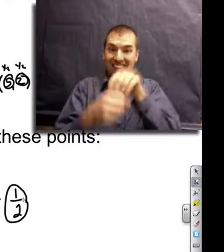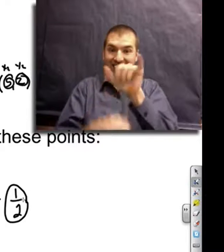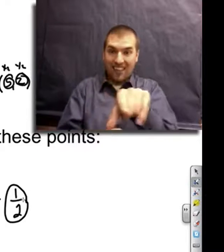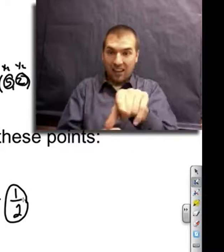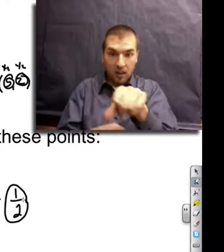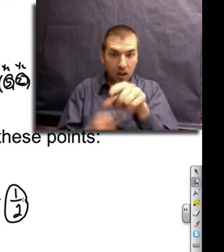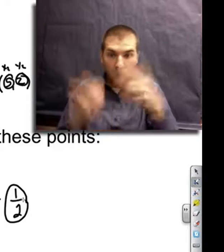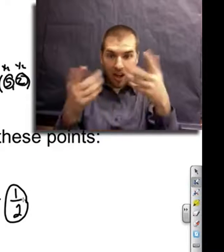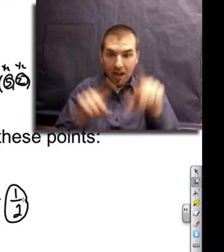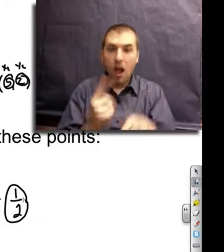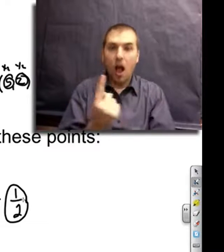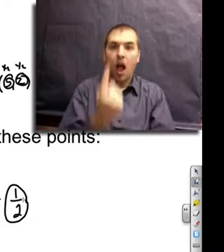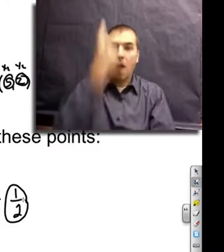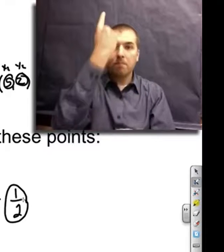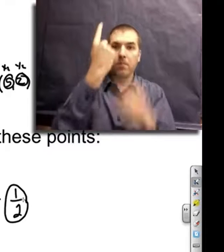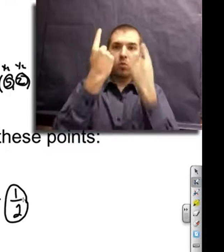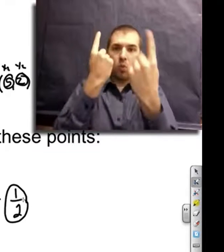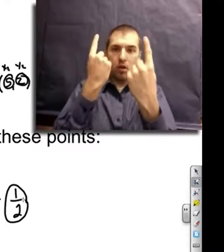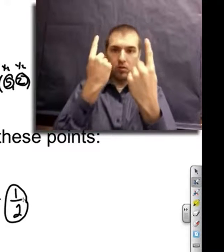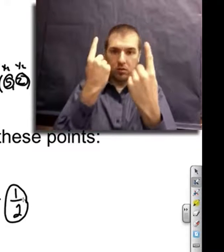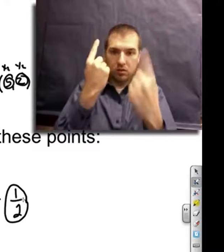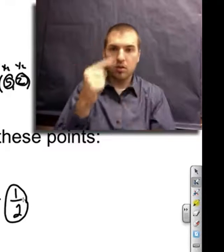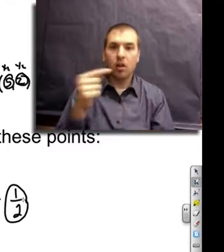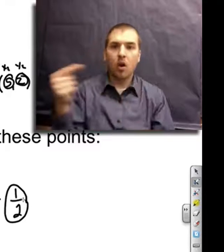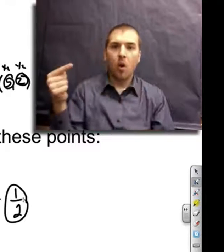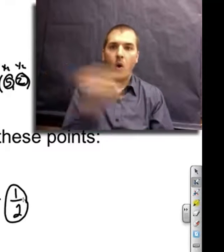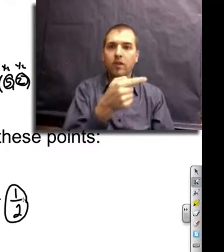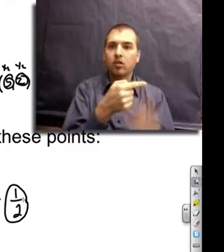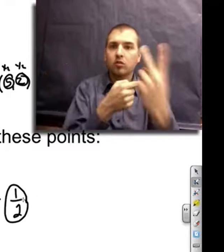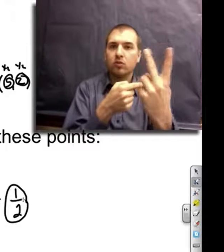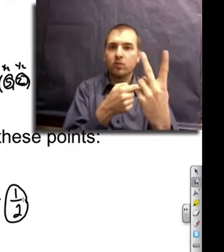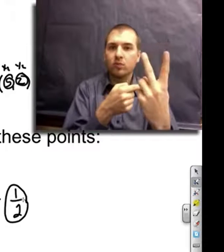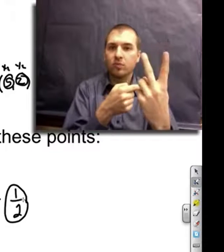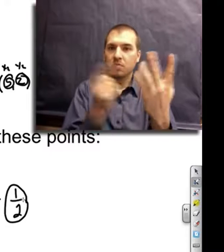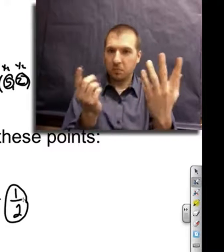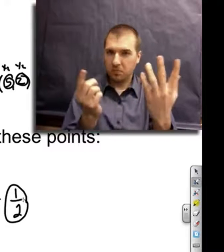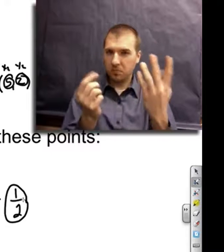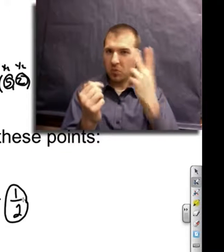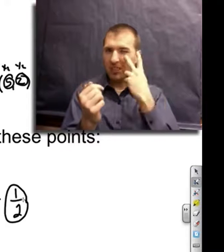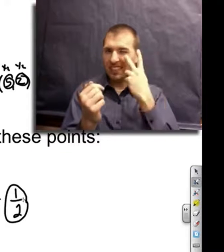So meaning that our slope is going up 1 over 2.